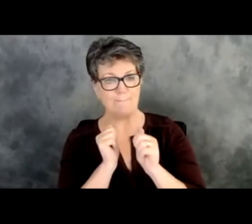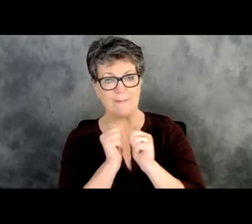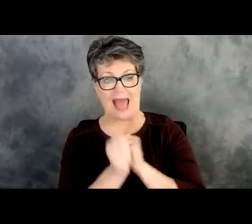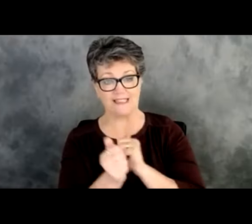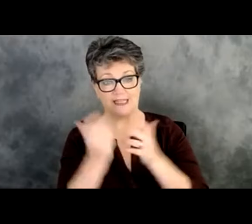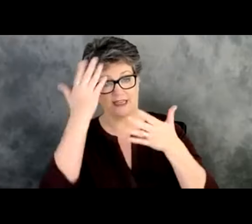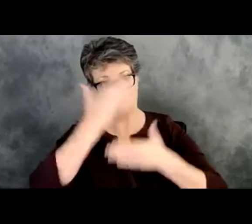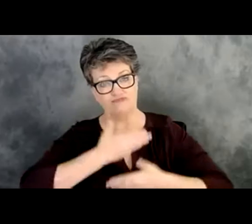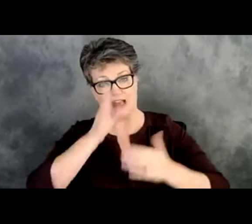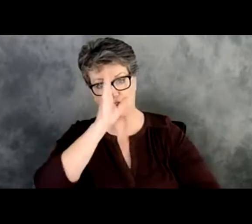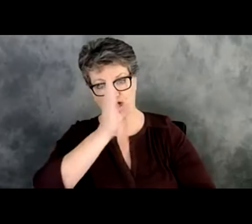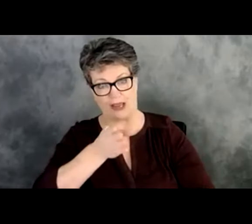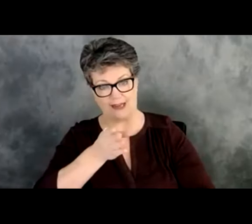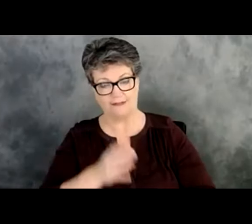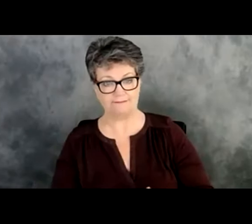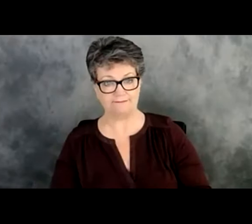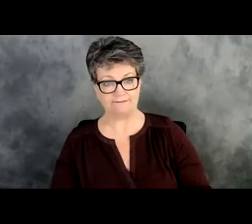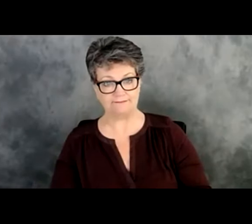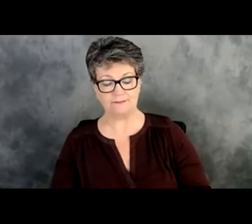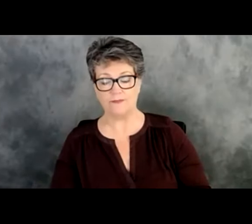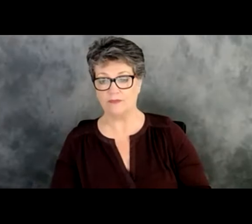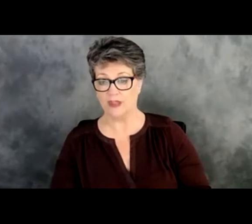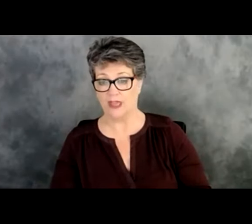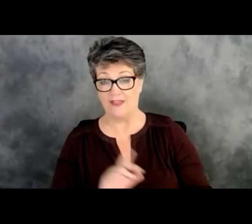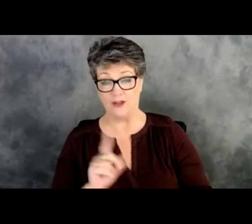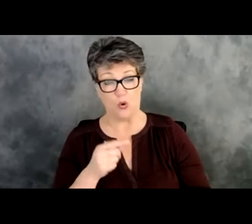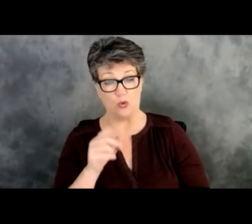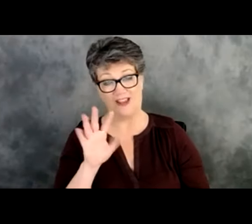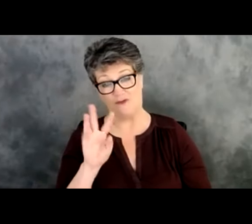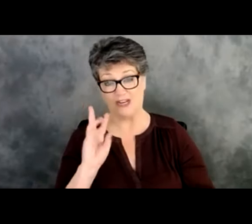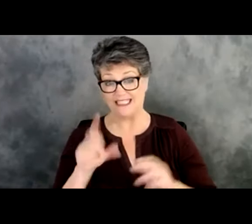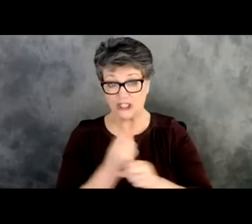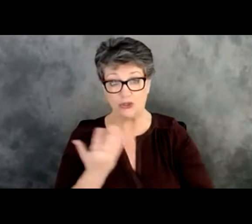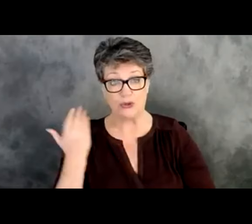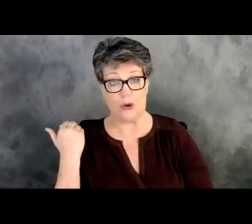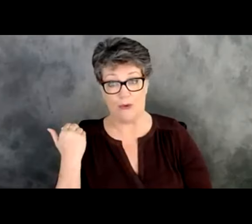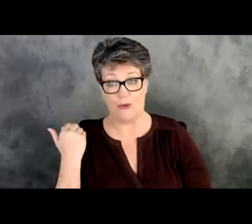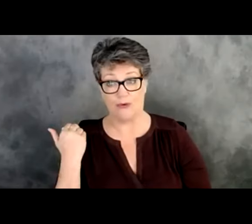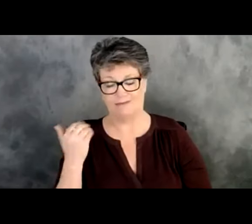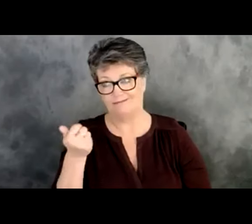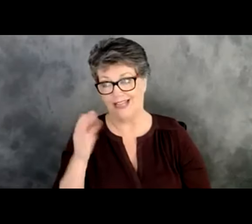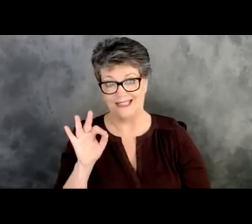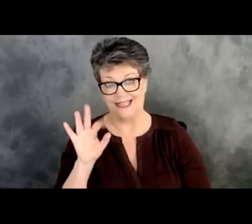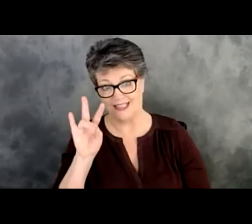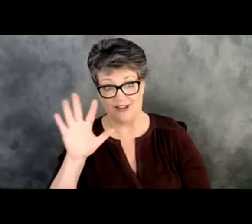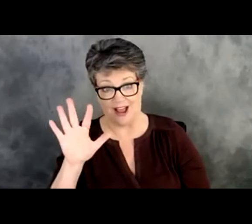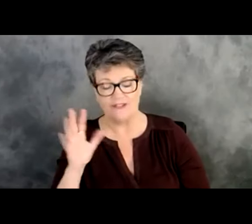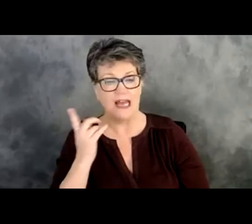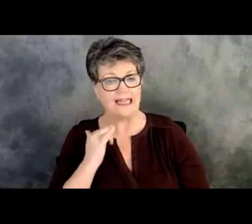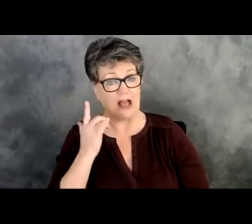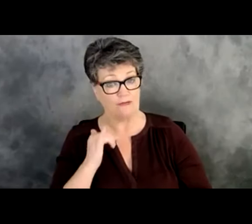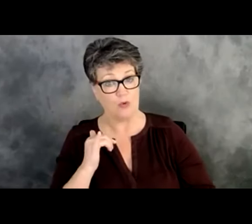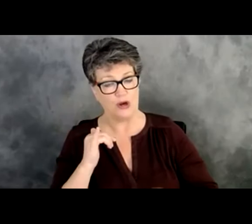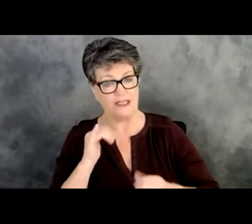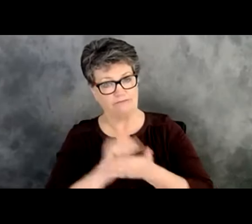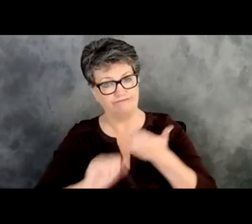as straight or being out as gay. It was only 46 years ago, that's 1975, that California repealed